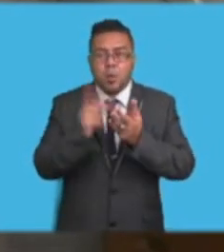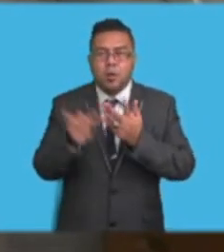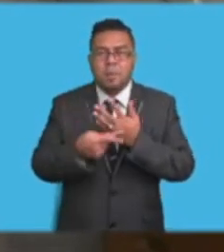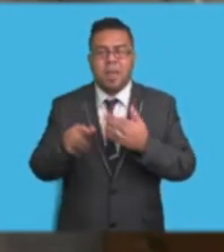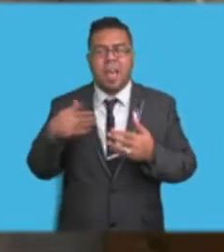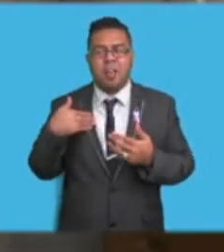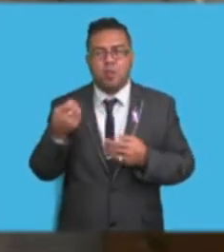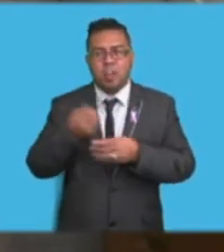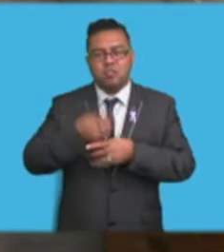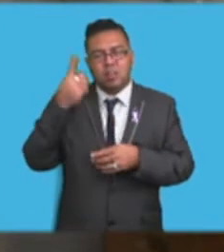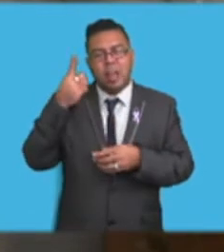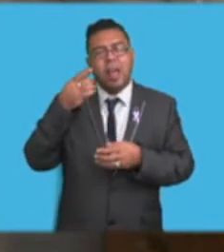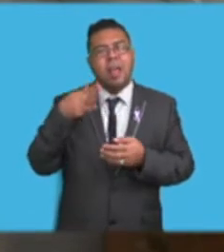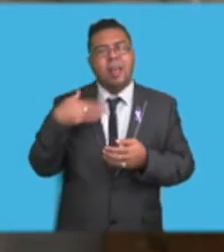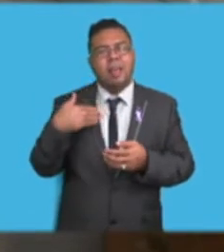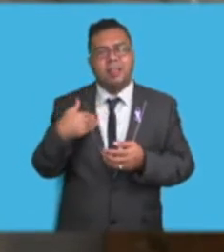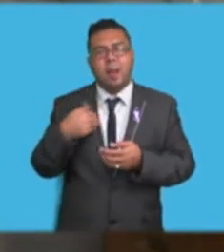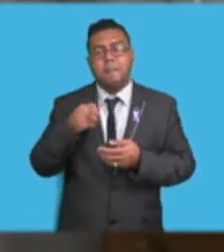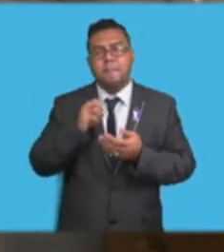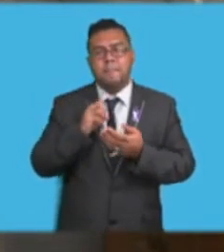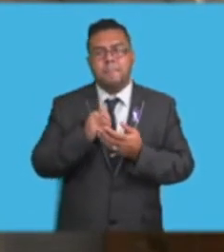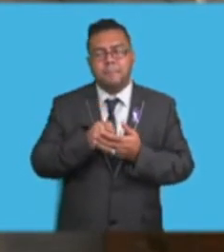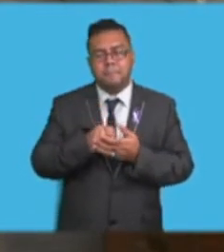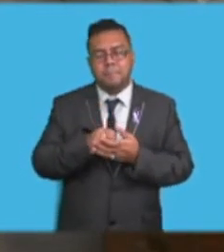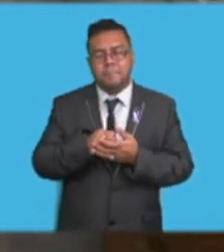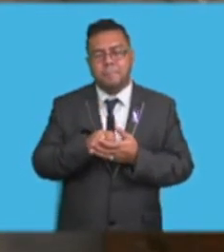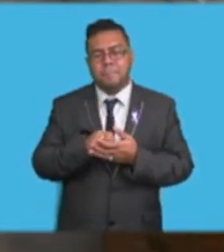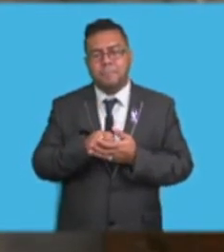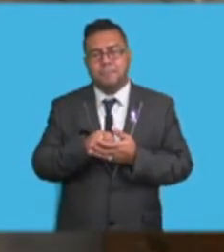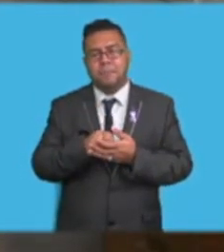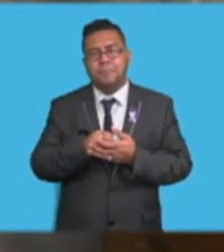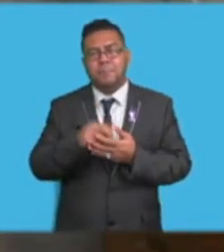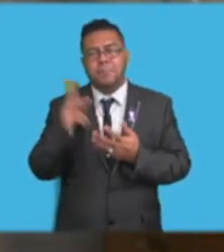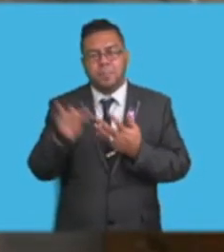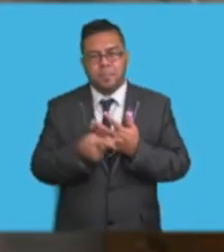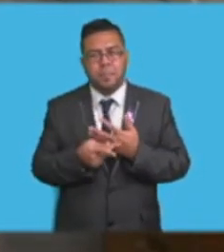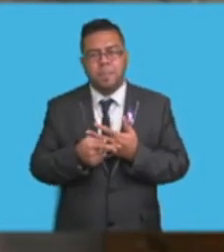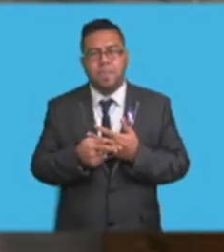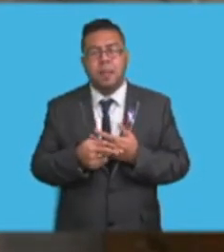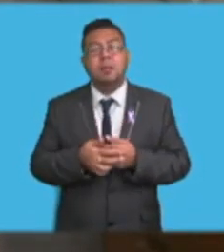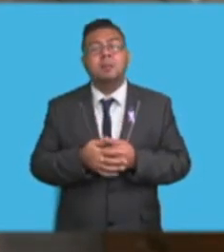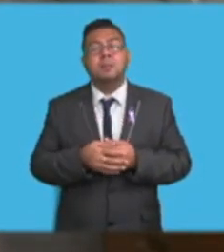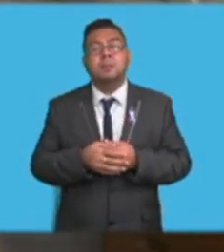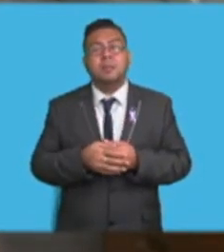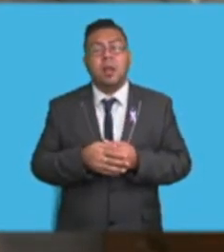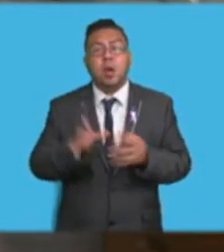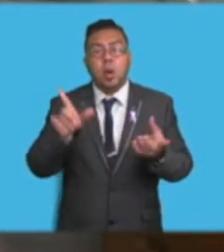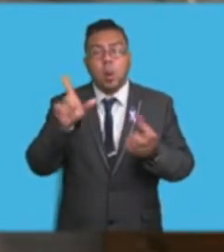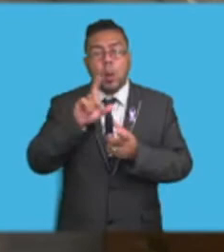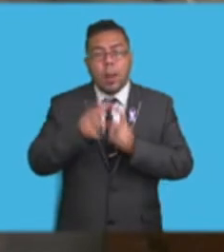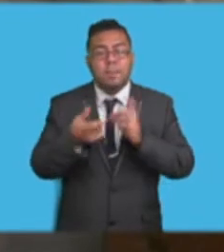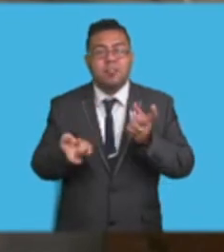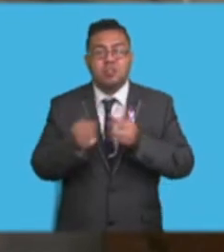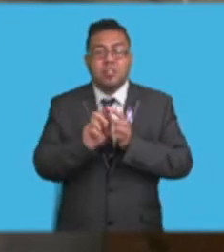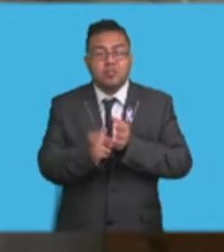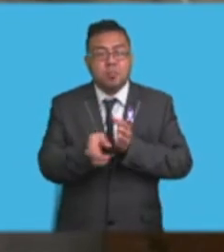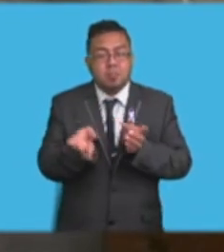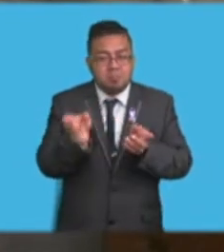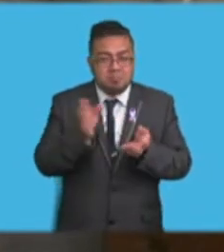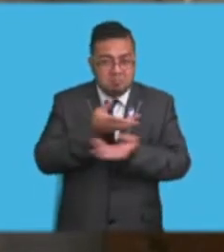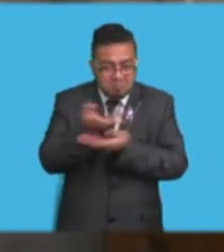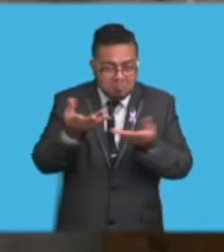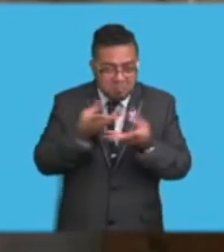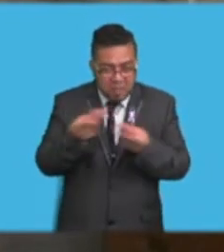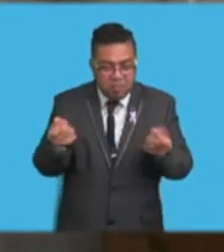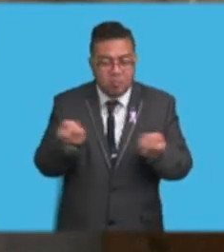health, employment, and economic sectors, access to justice initiatives, climate change mitigation and resilience programs,